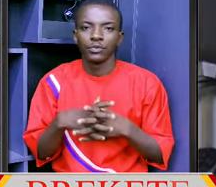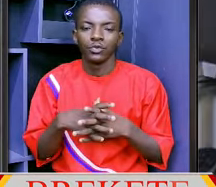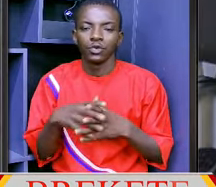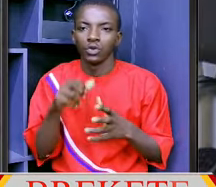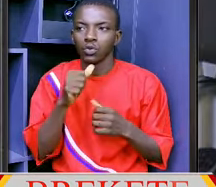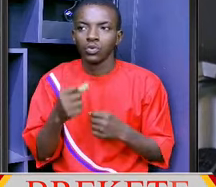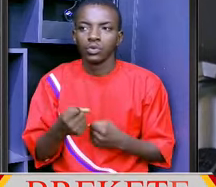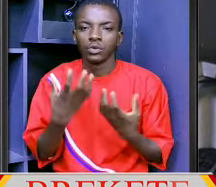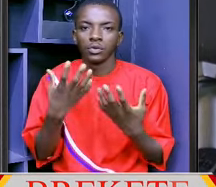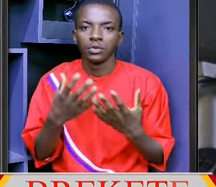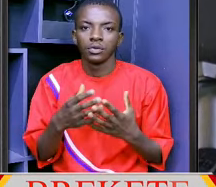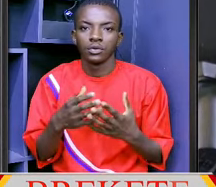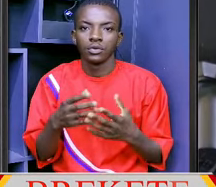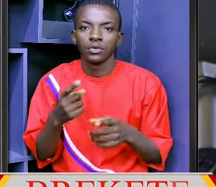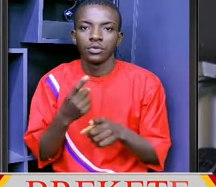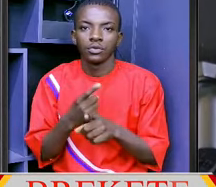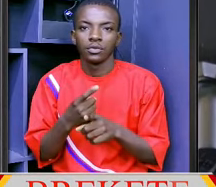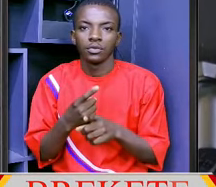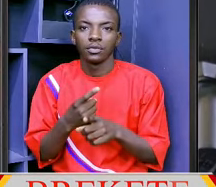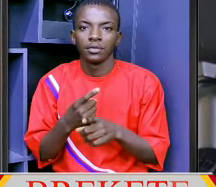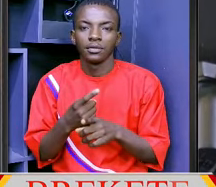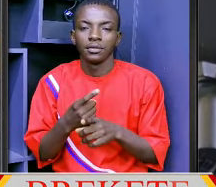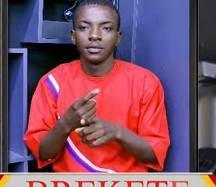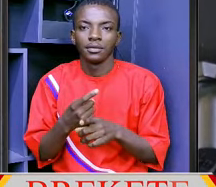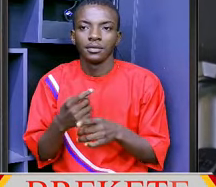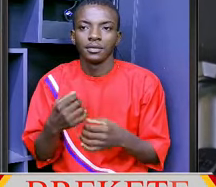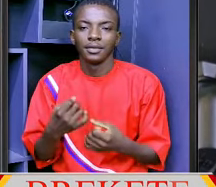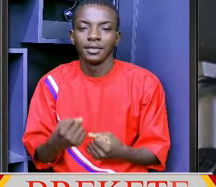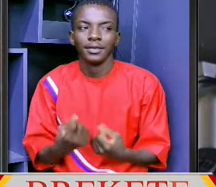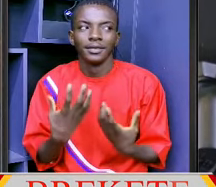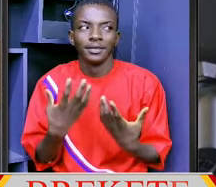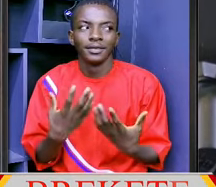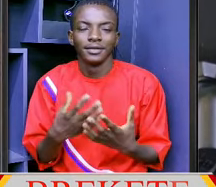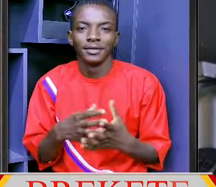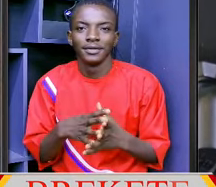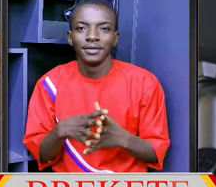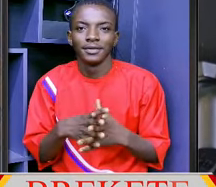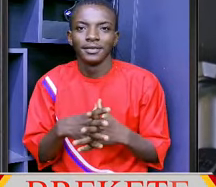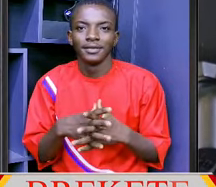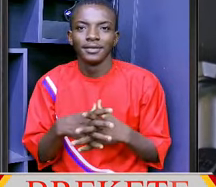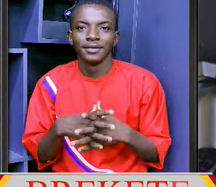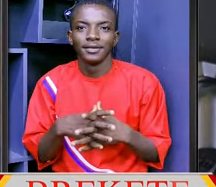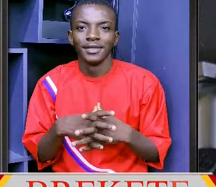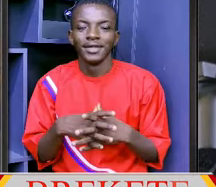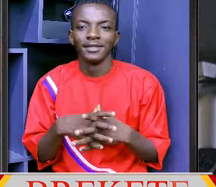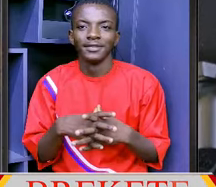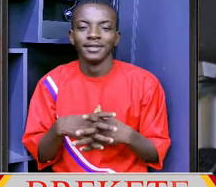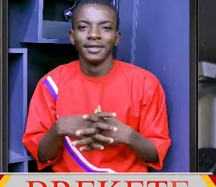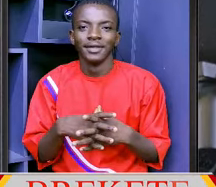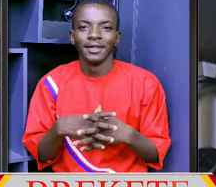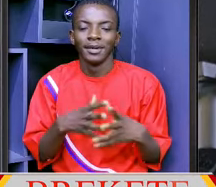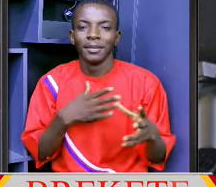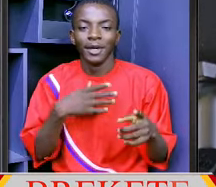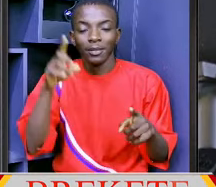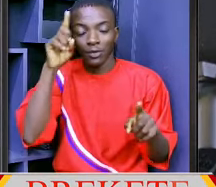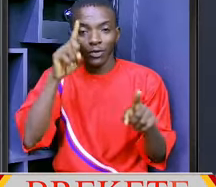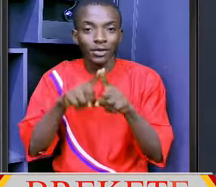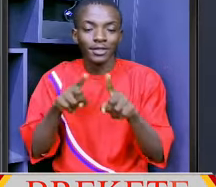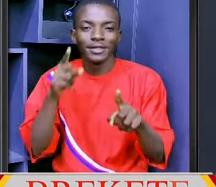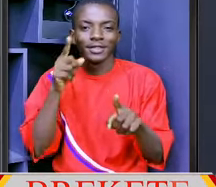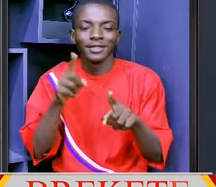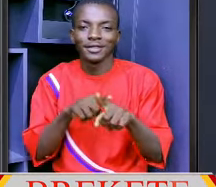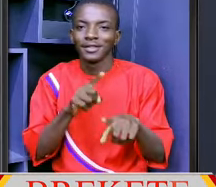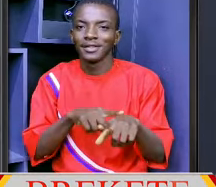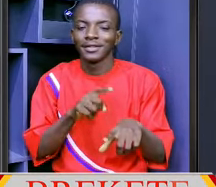shouting. Now you shout, ordinary president. Okay, am I shouting? My brothers, my sisters, even I looked